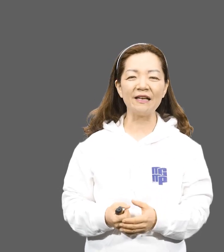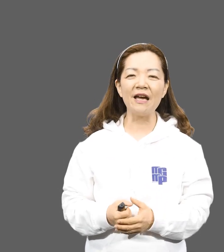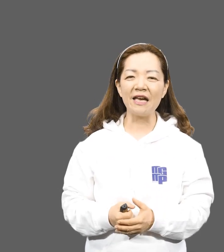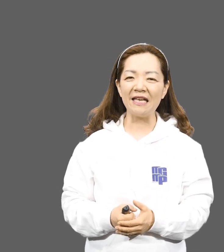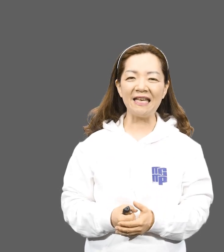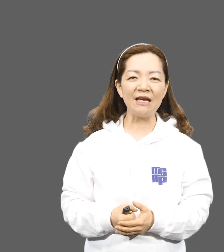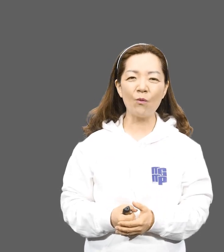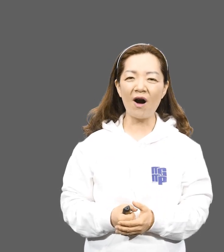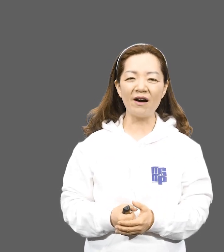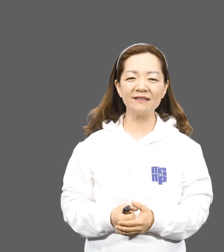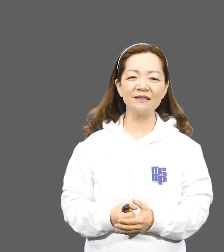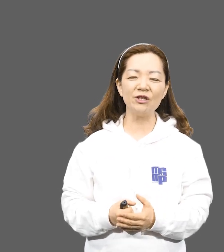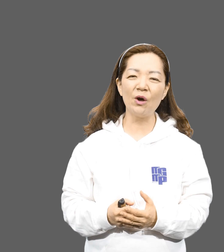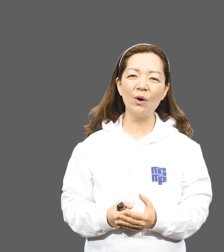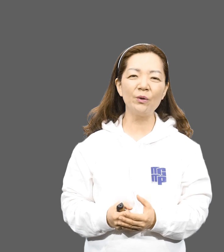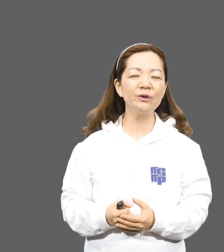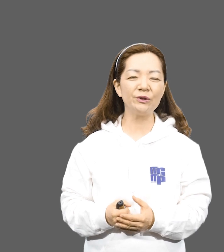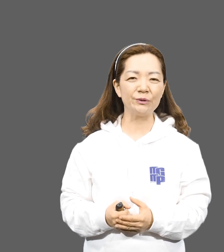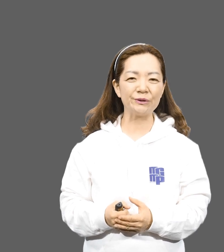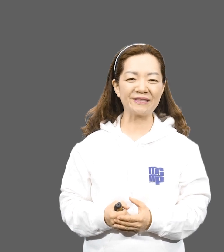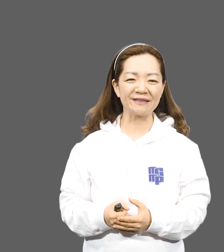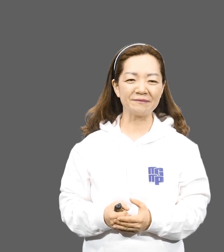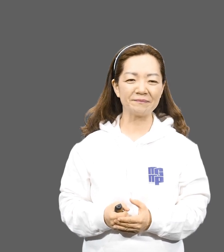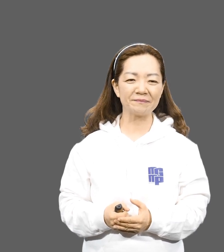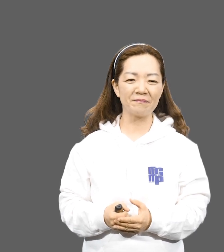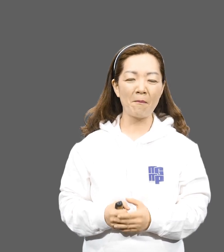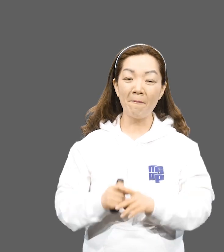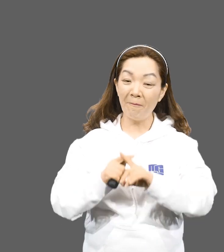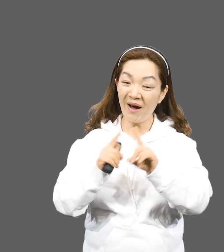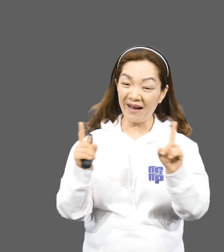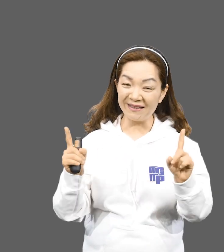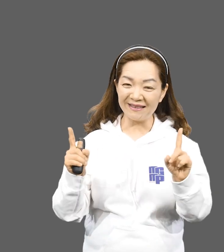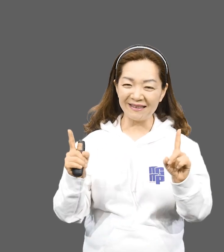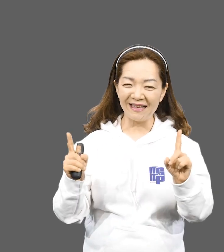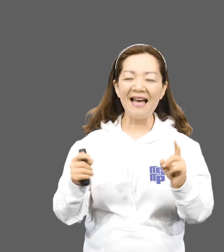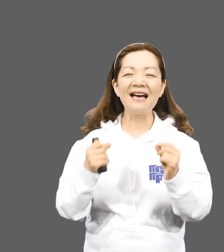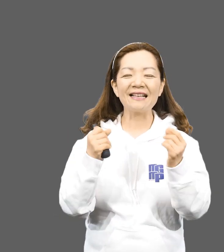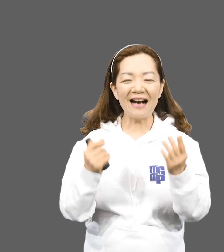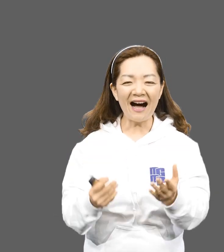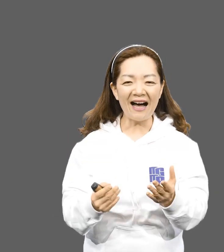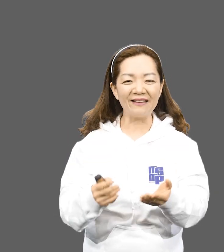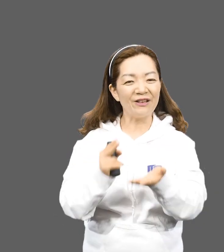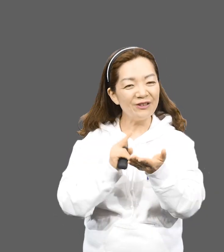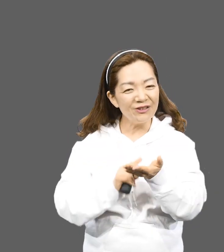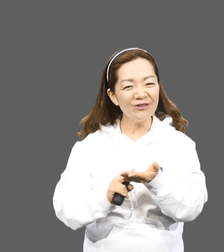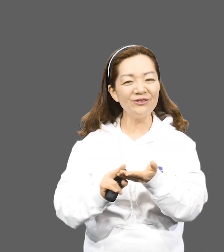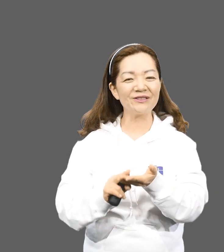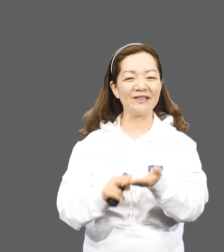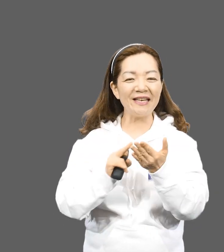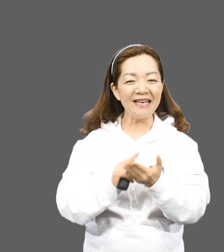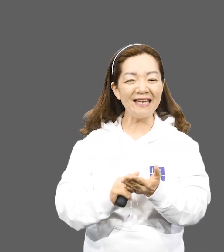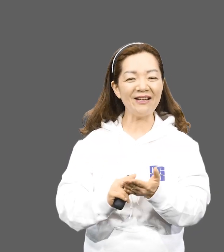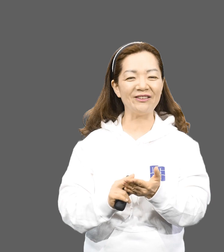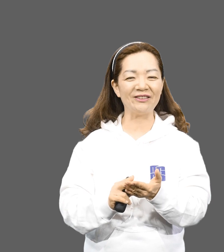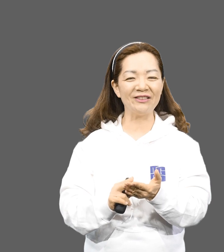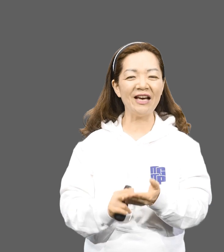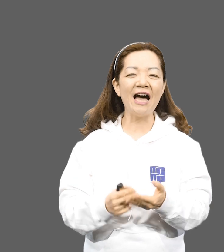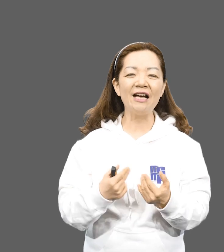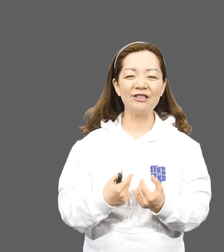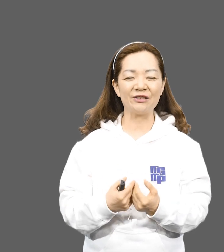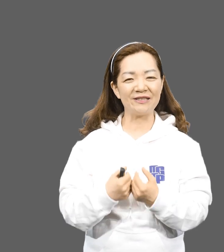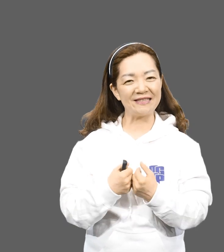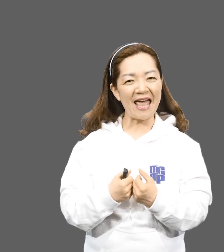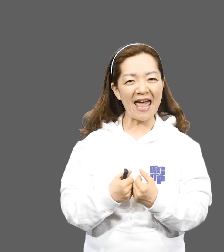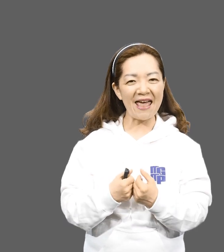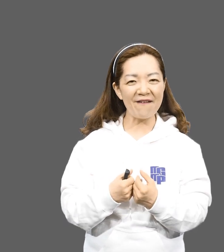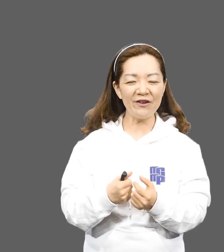thought he was no use. But God used Ehud